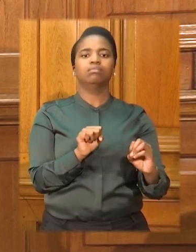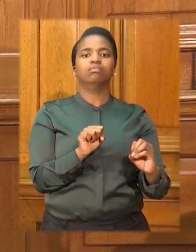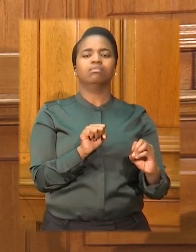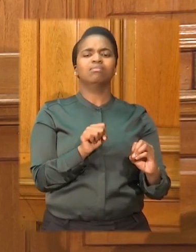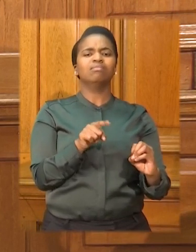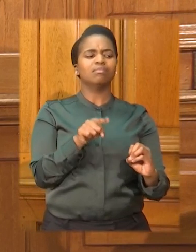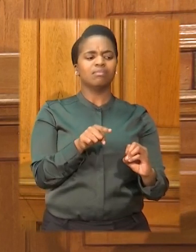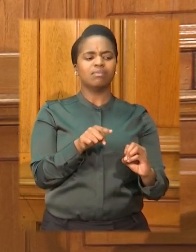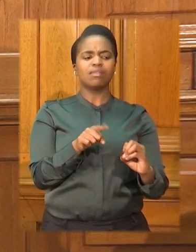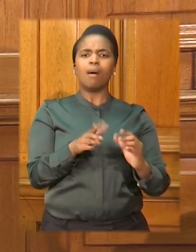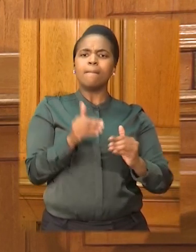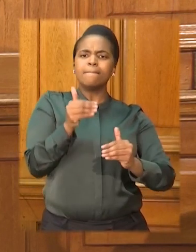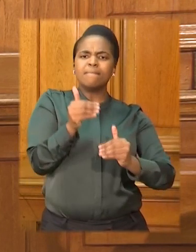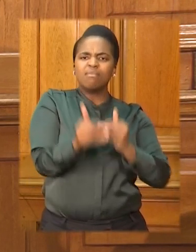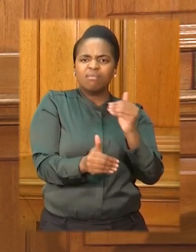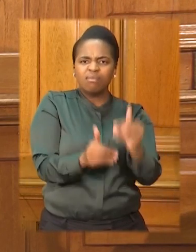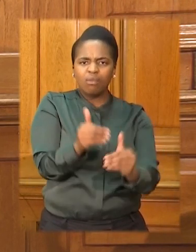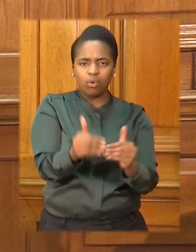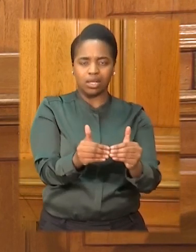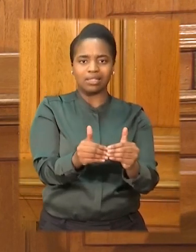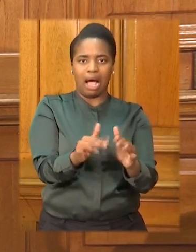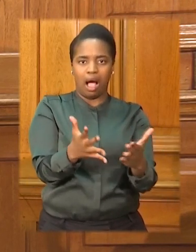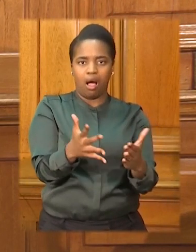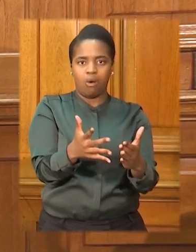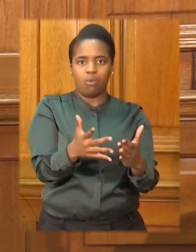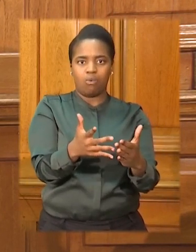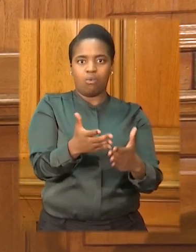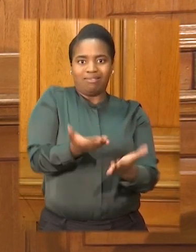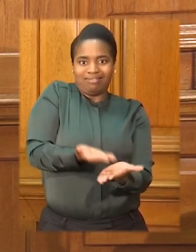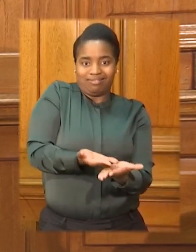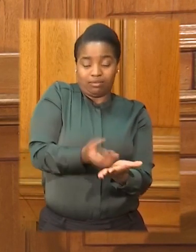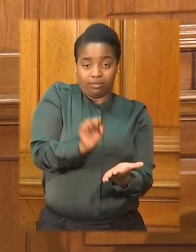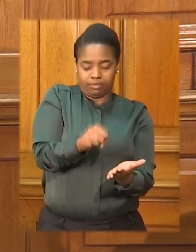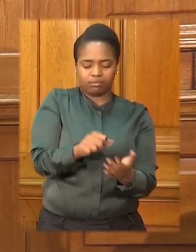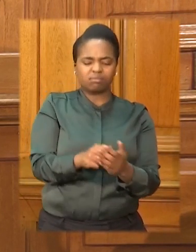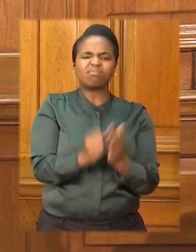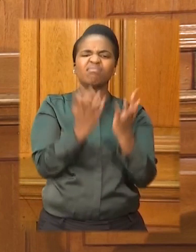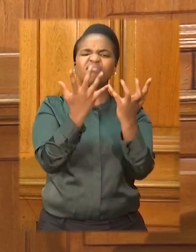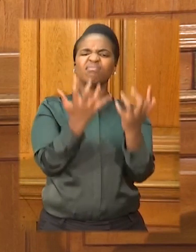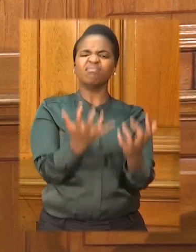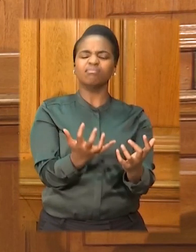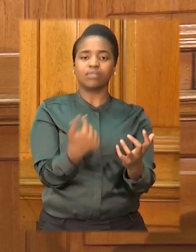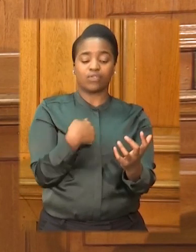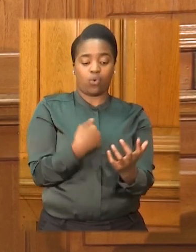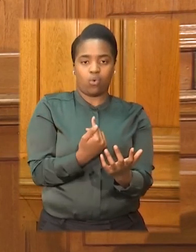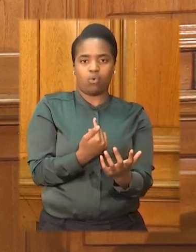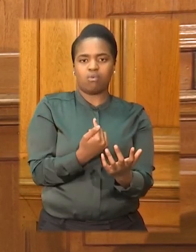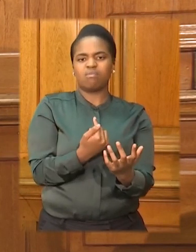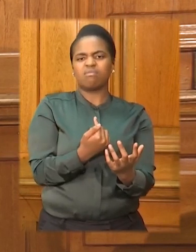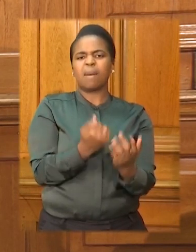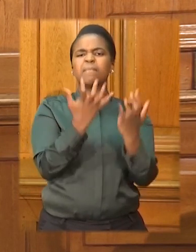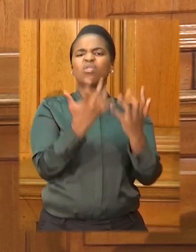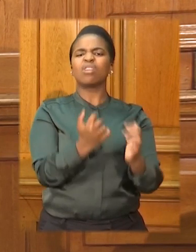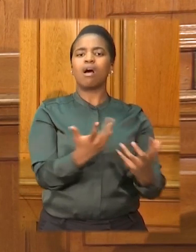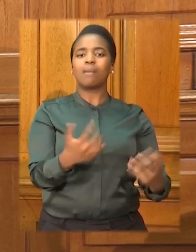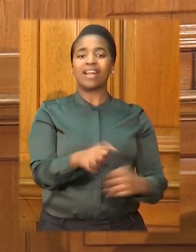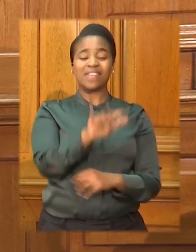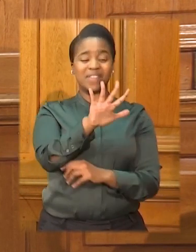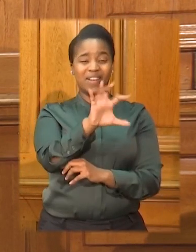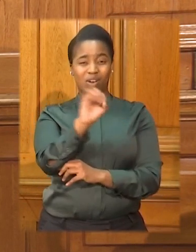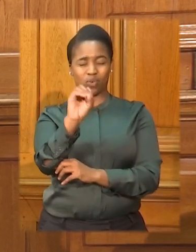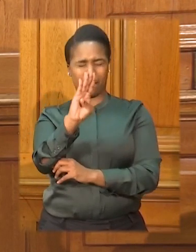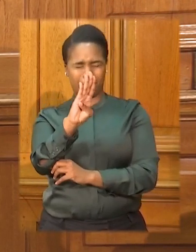of the coronavirus requires an extraordinary coronavirus budget of around 500 billion